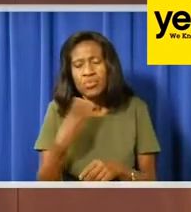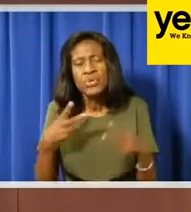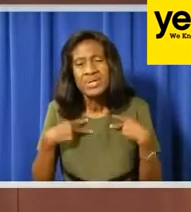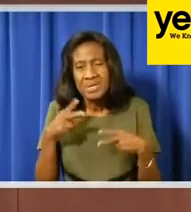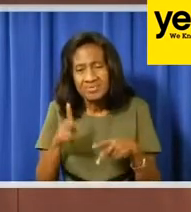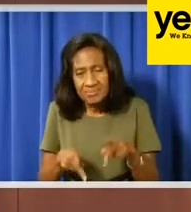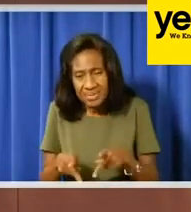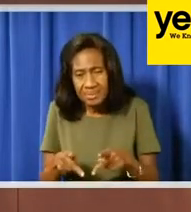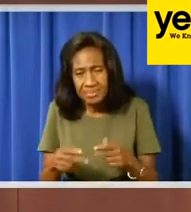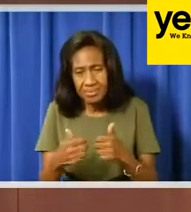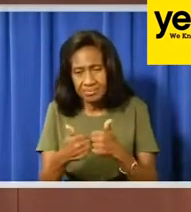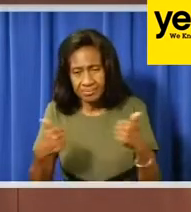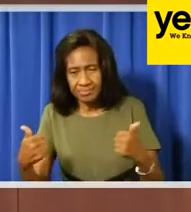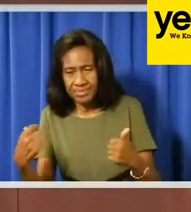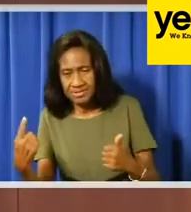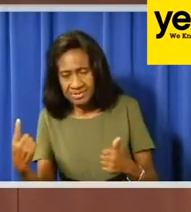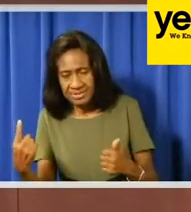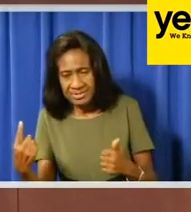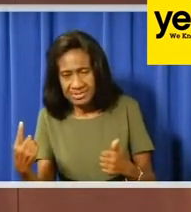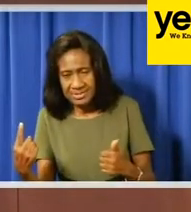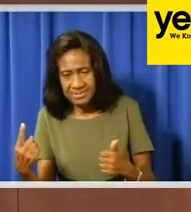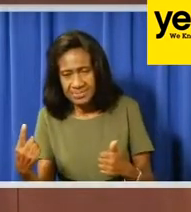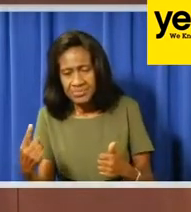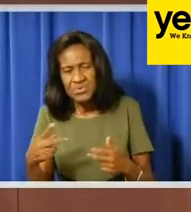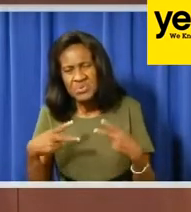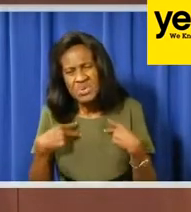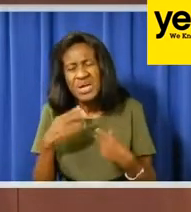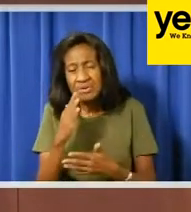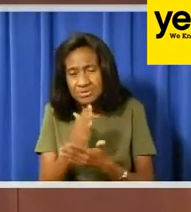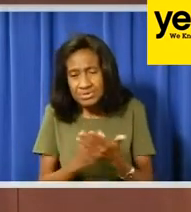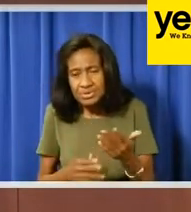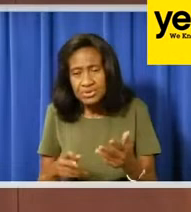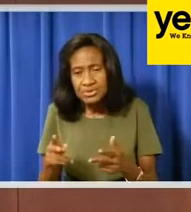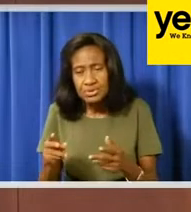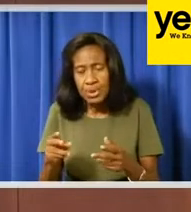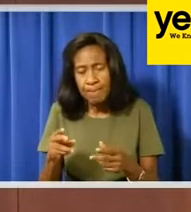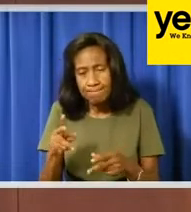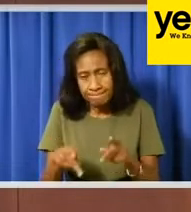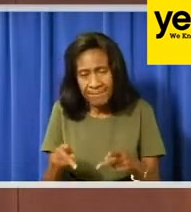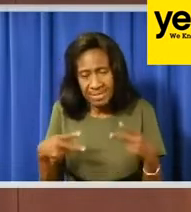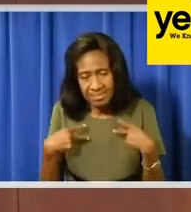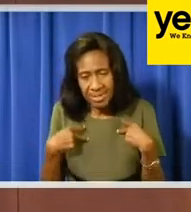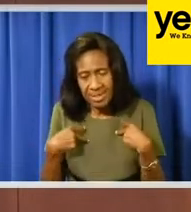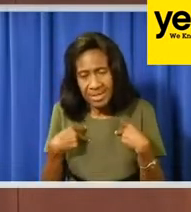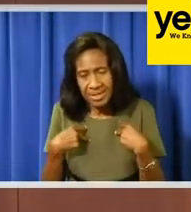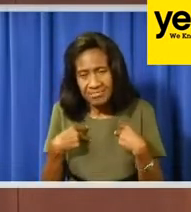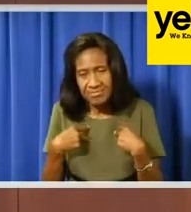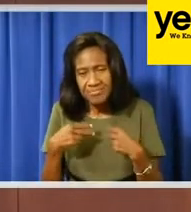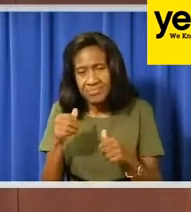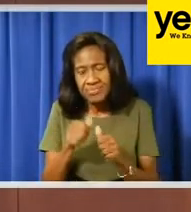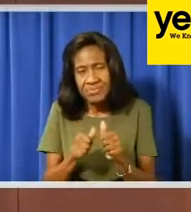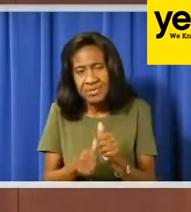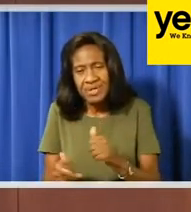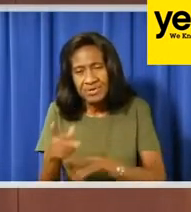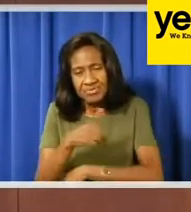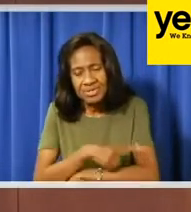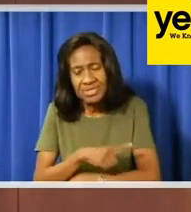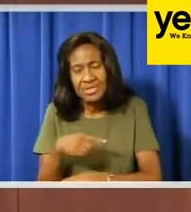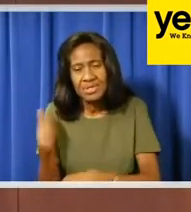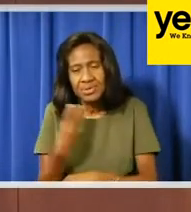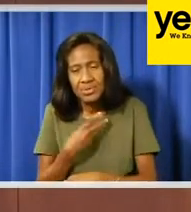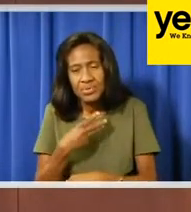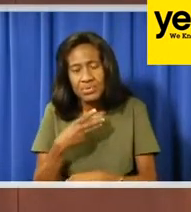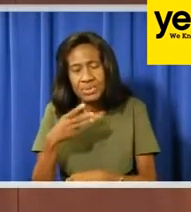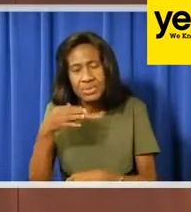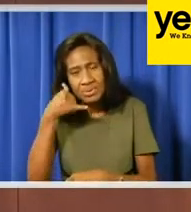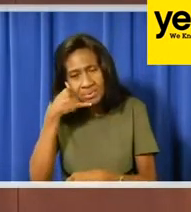travelers. We continue to monitor these cases very closely on a day-by-day call, everyday call by public health. We'll continue to do